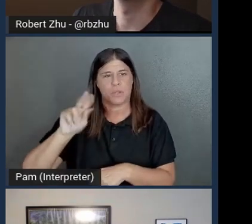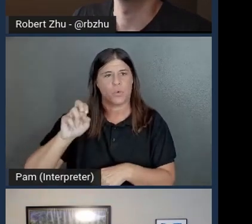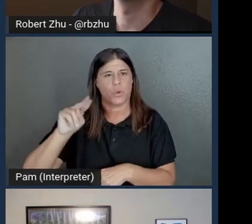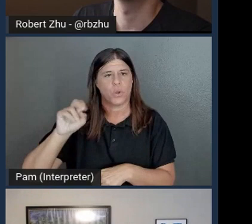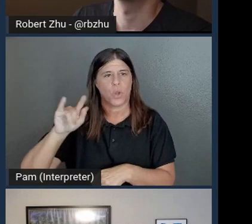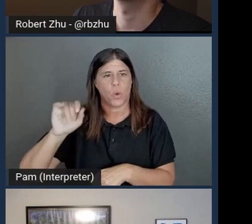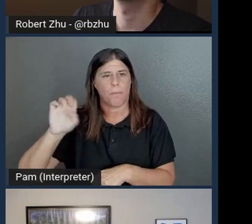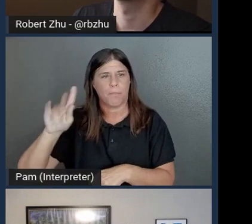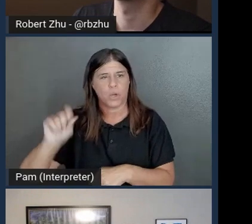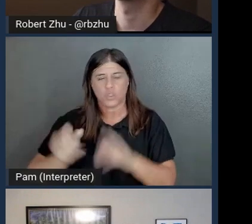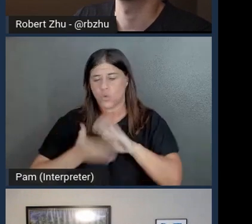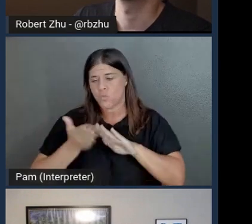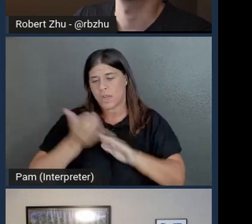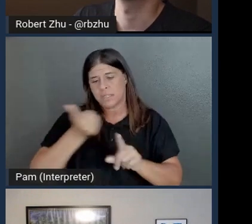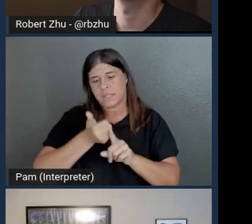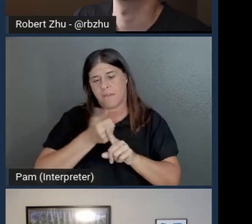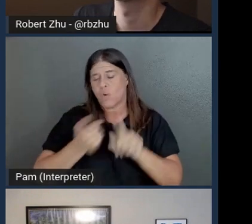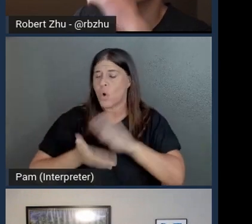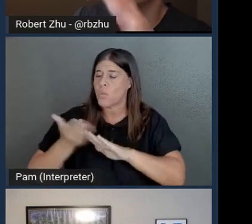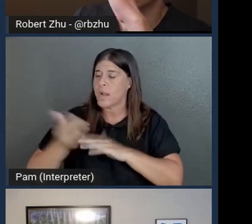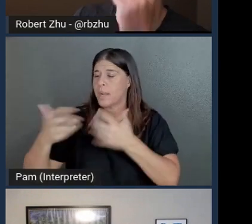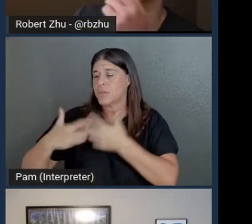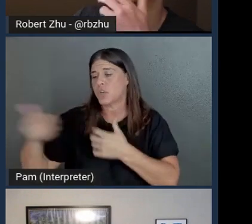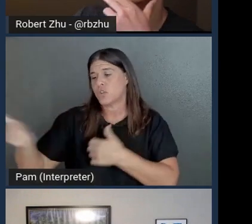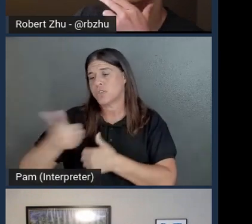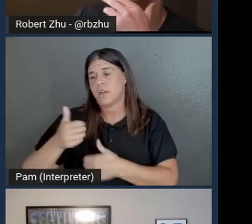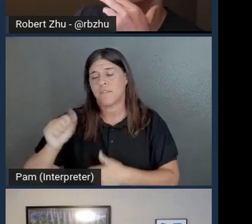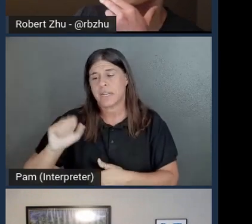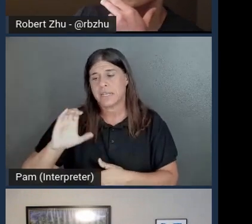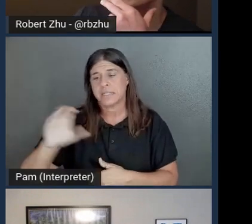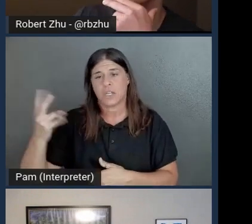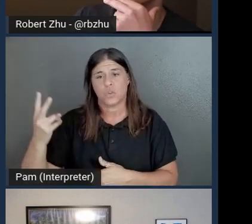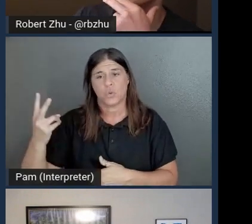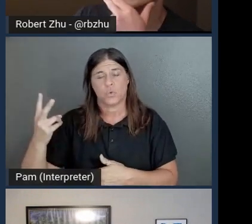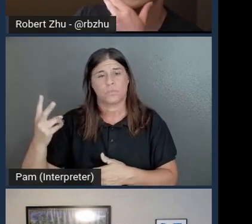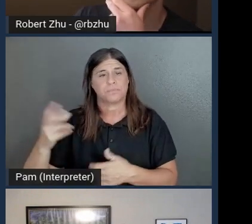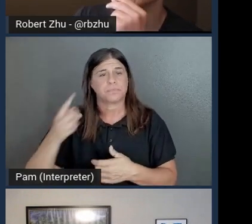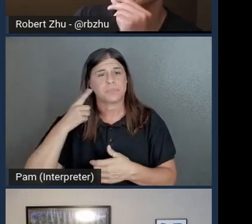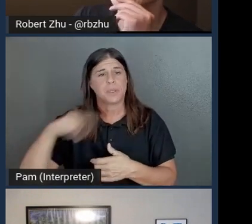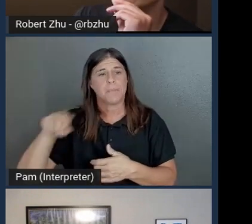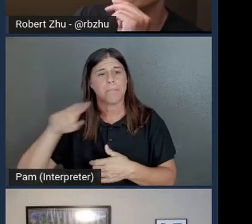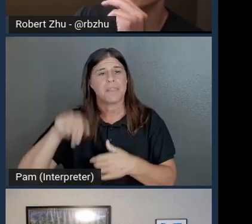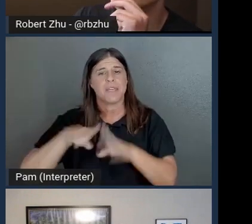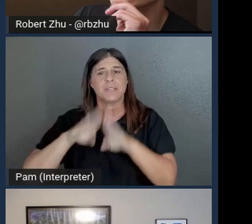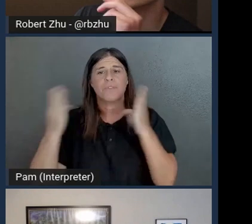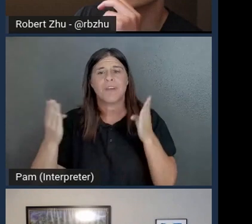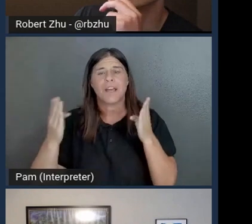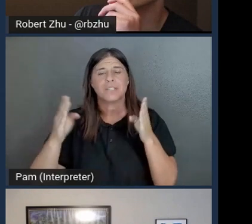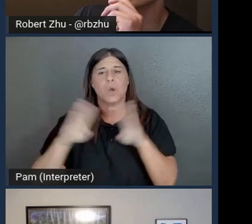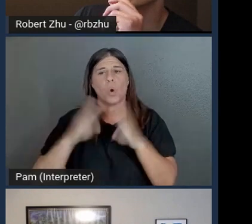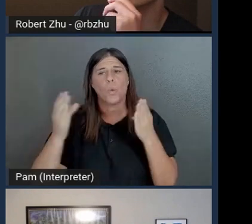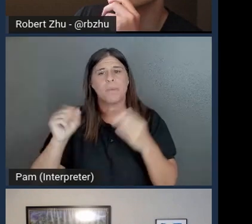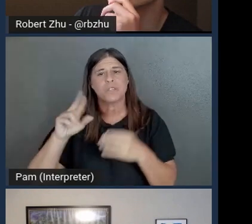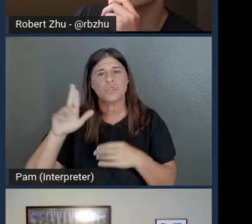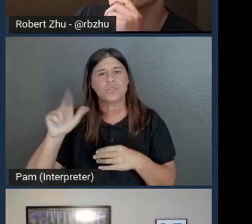or you can run on your own machine or an EC2 instance. And what the Neptune team has provided is an open source set of